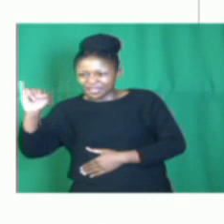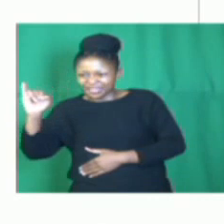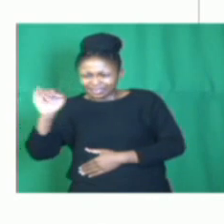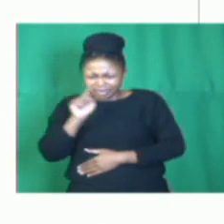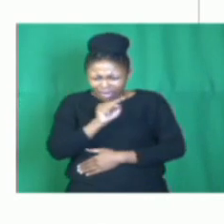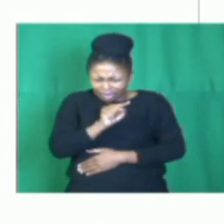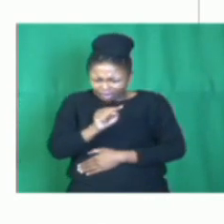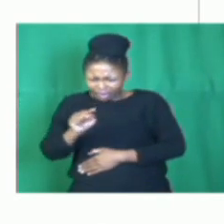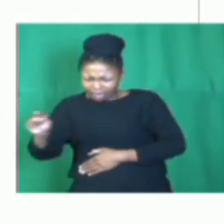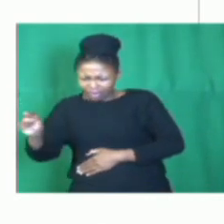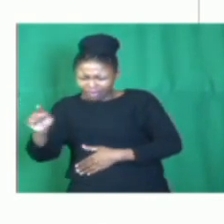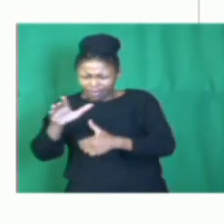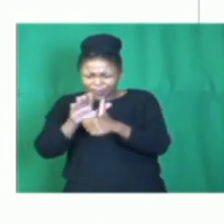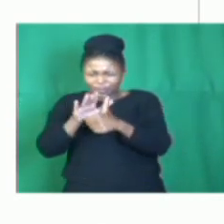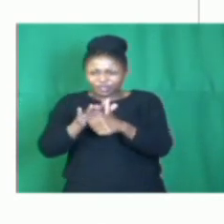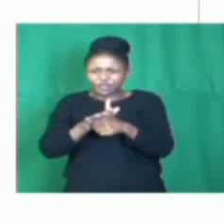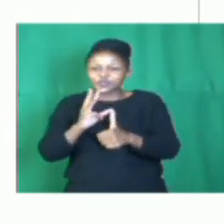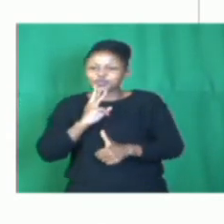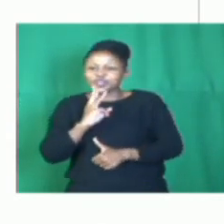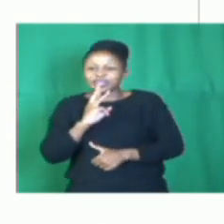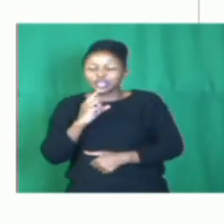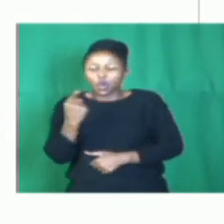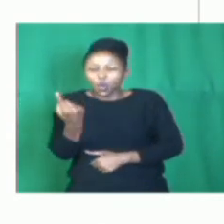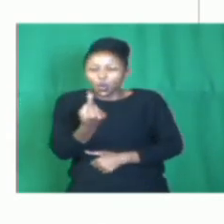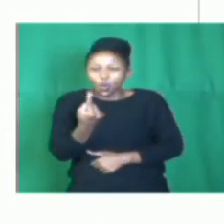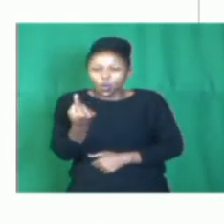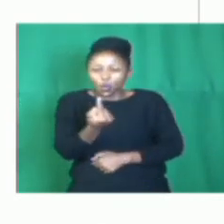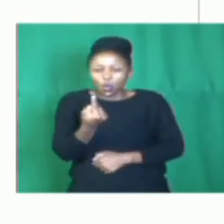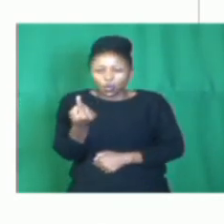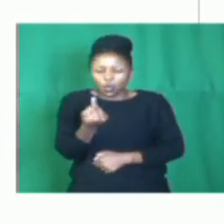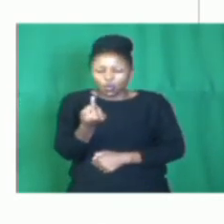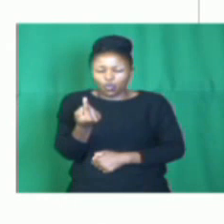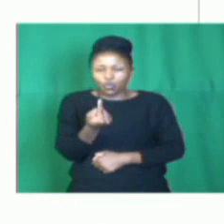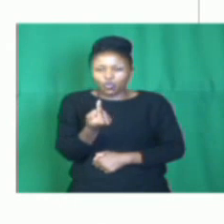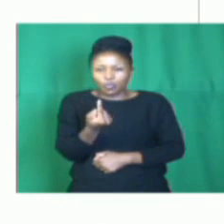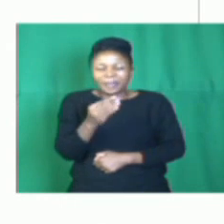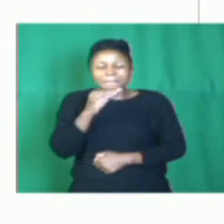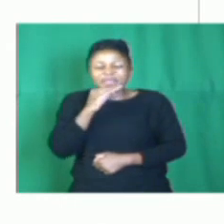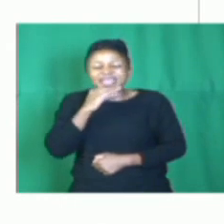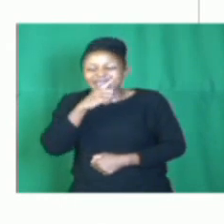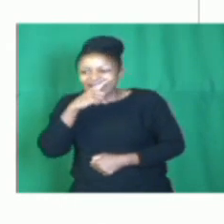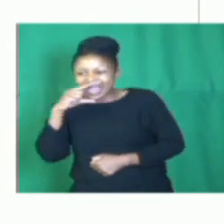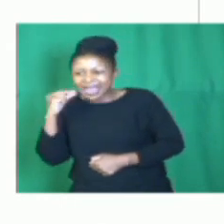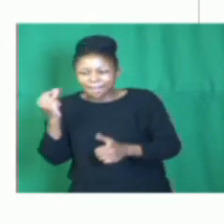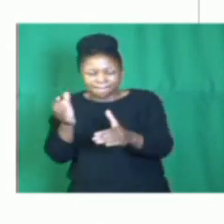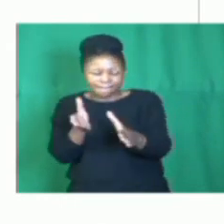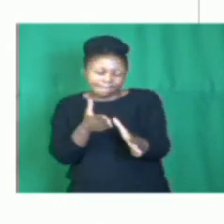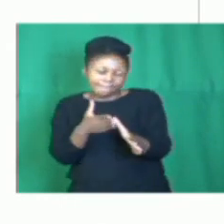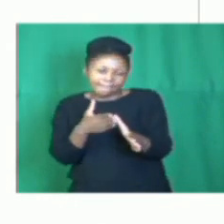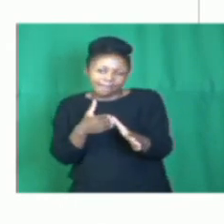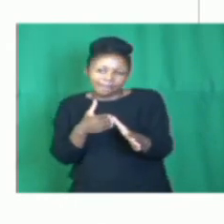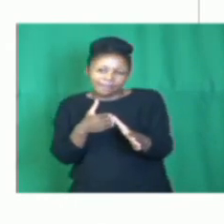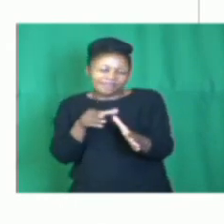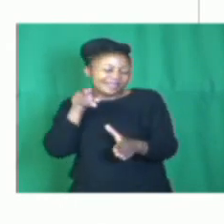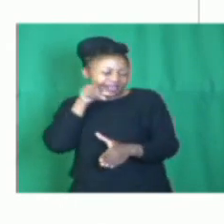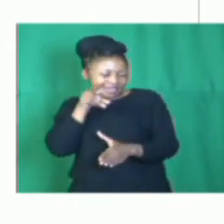who established? We talked about the who question. It requires you to give a name. And I am sure you are noticing